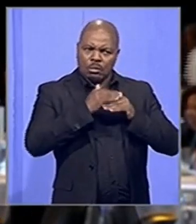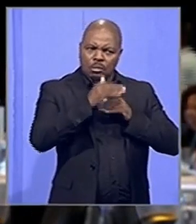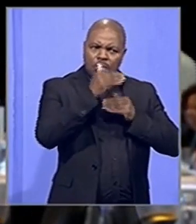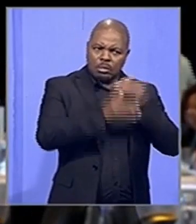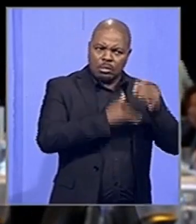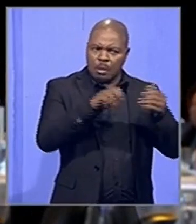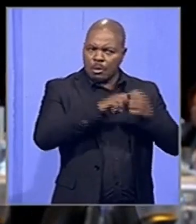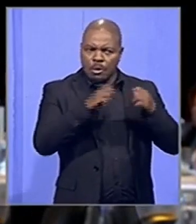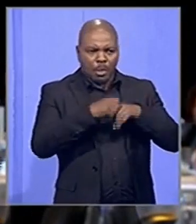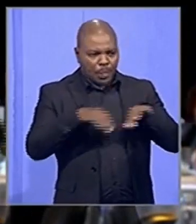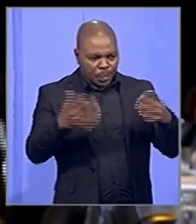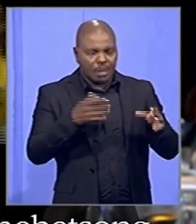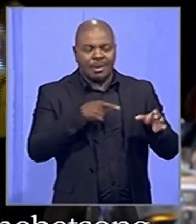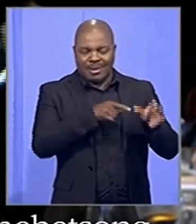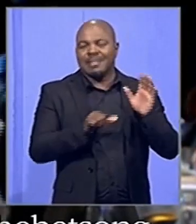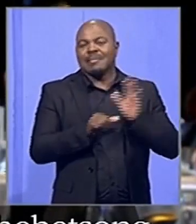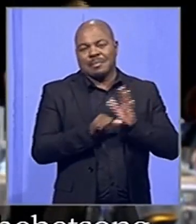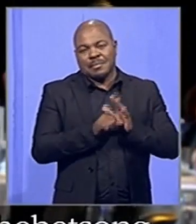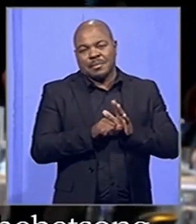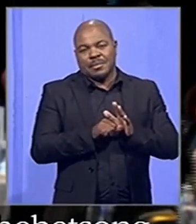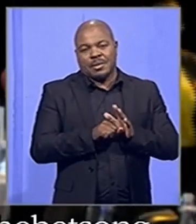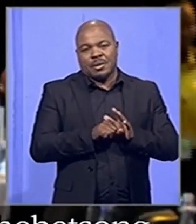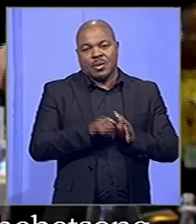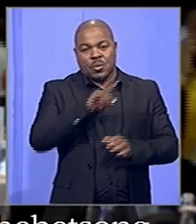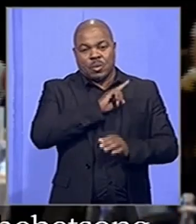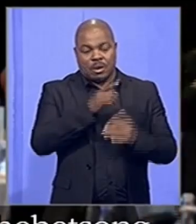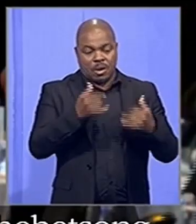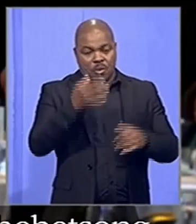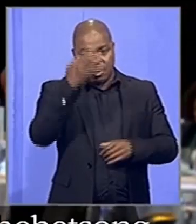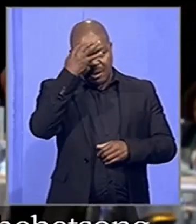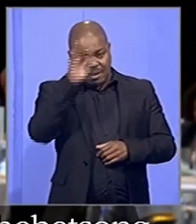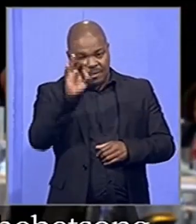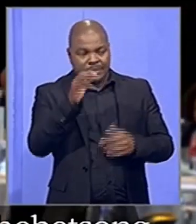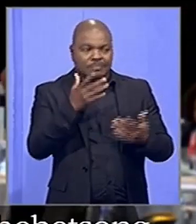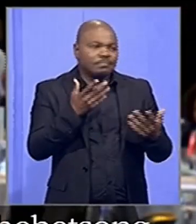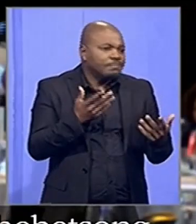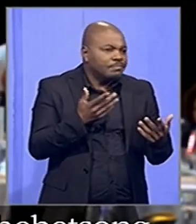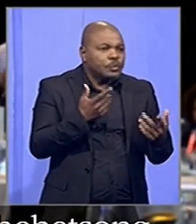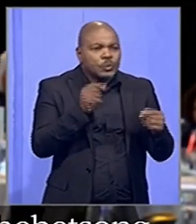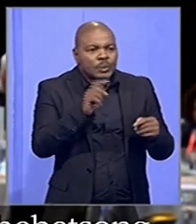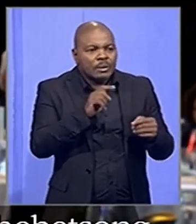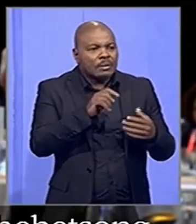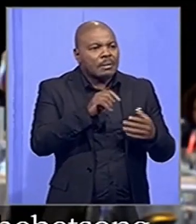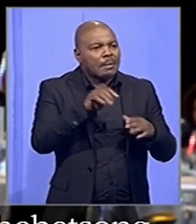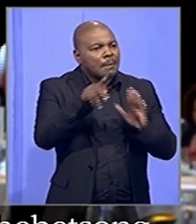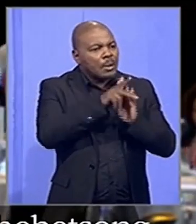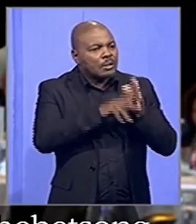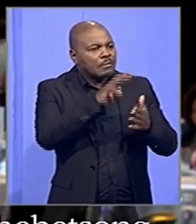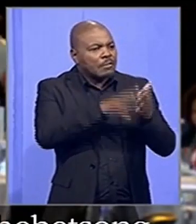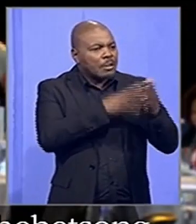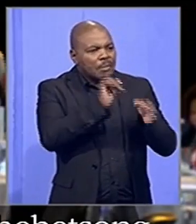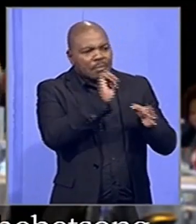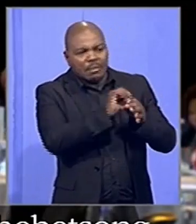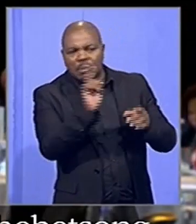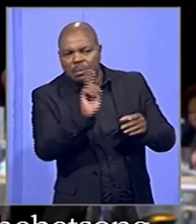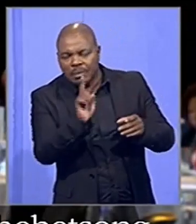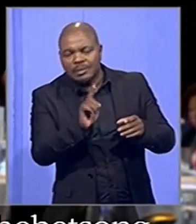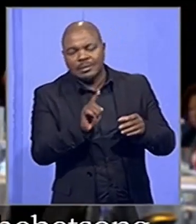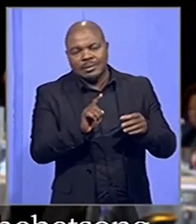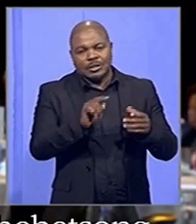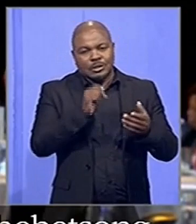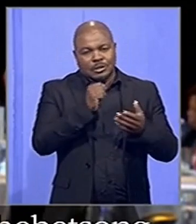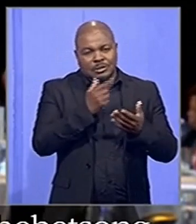stability. That is very important, that what government is currently doing in terms of the policy framework, that there is